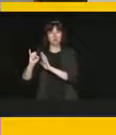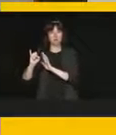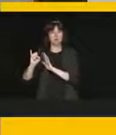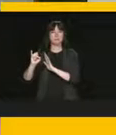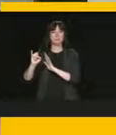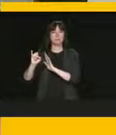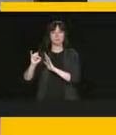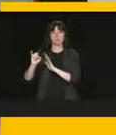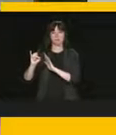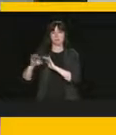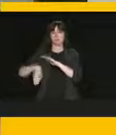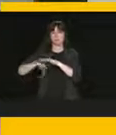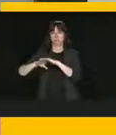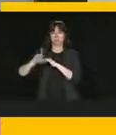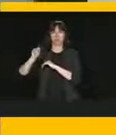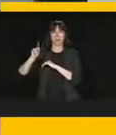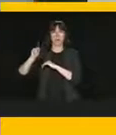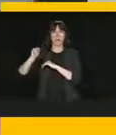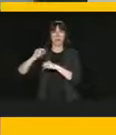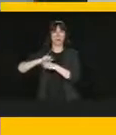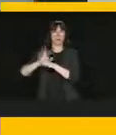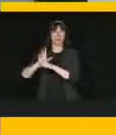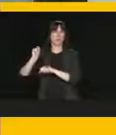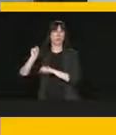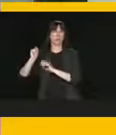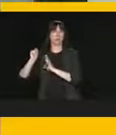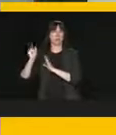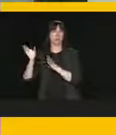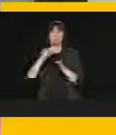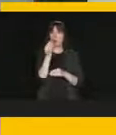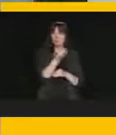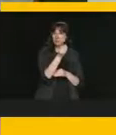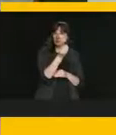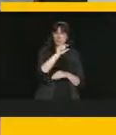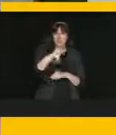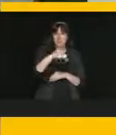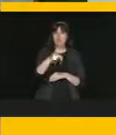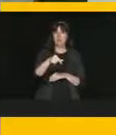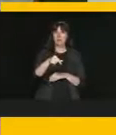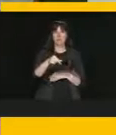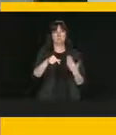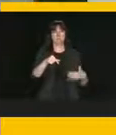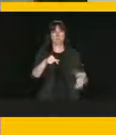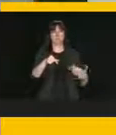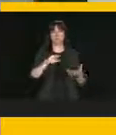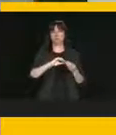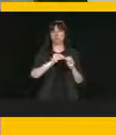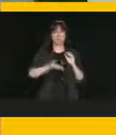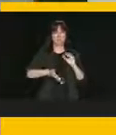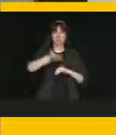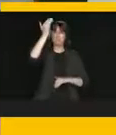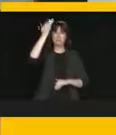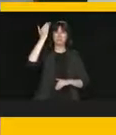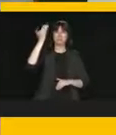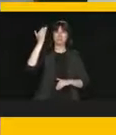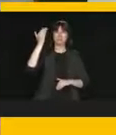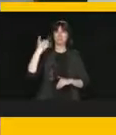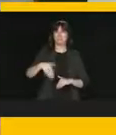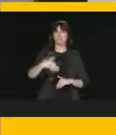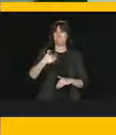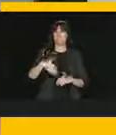Island, there were 20 cases. In Ontario and Quebec, we know that the figures are much, much